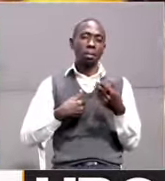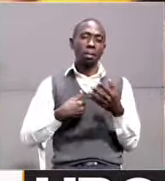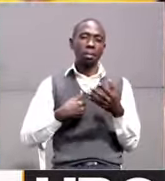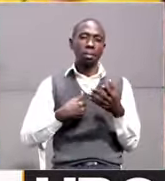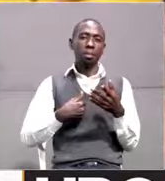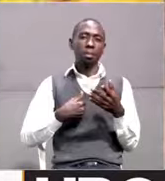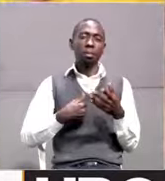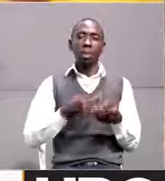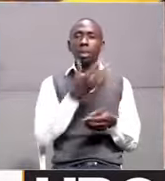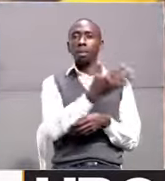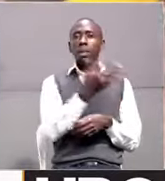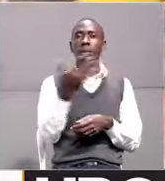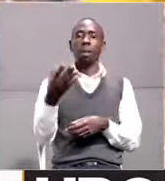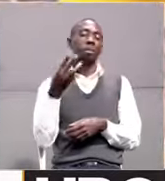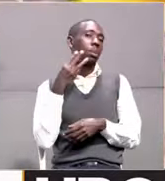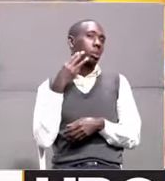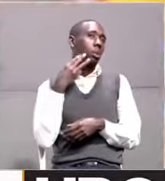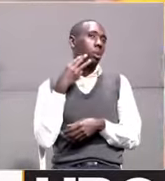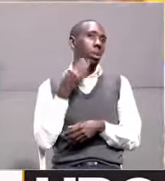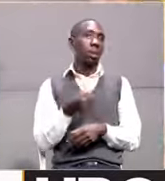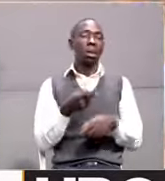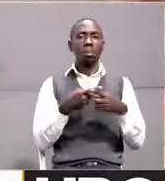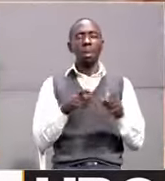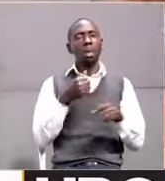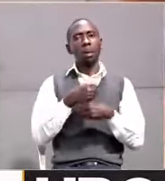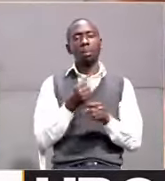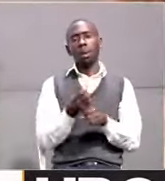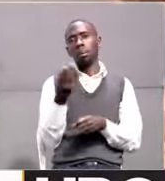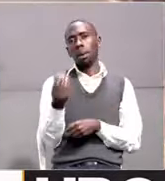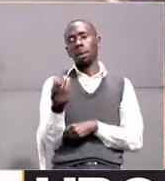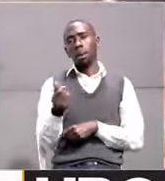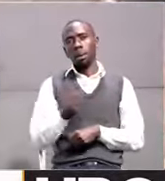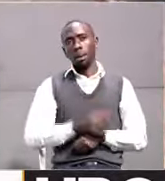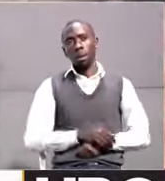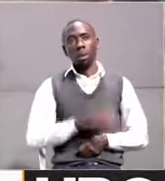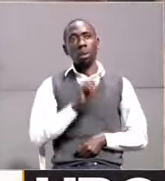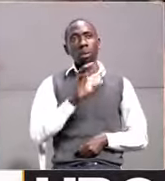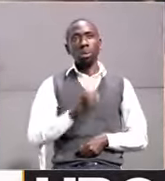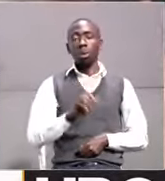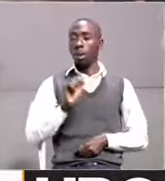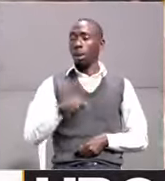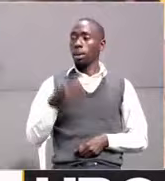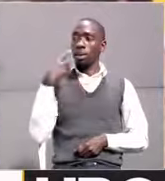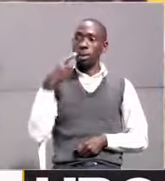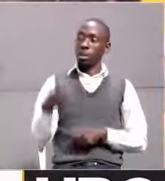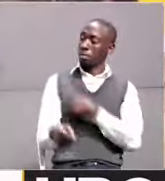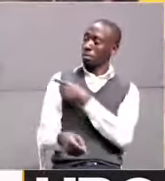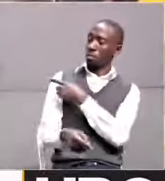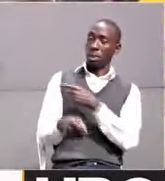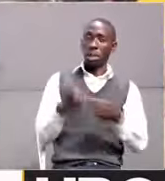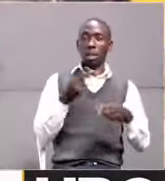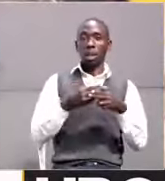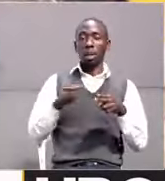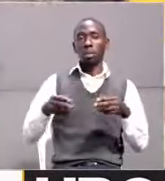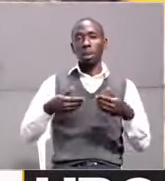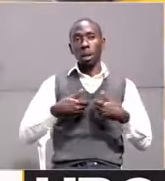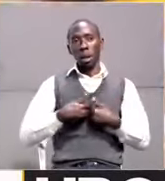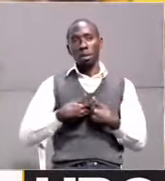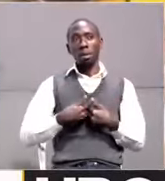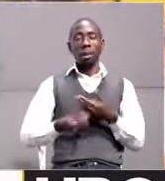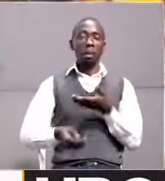with 55 million, and they make money. So you can see the eggs we have, they are here,